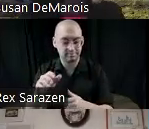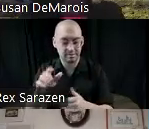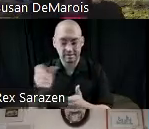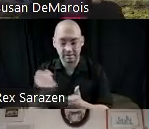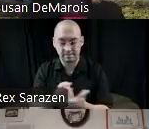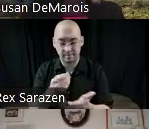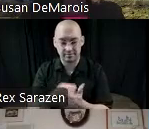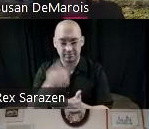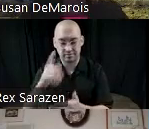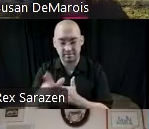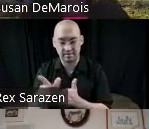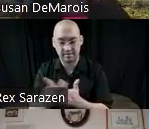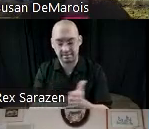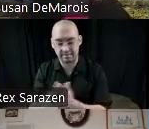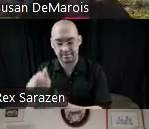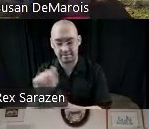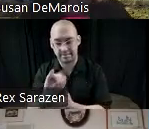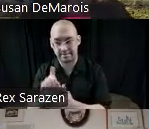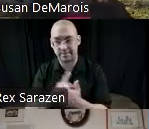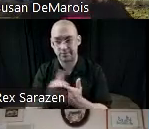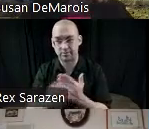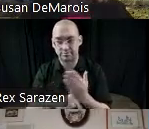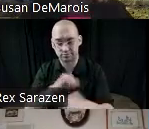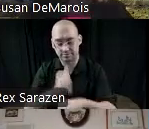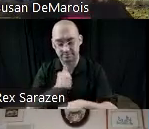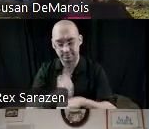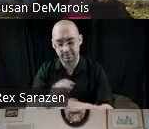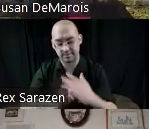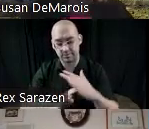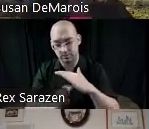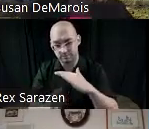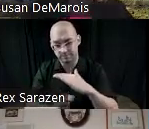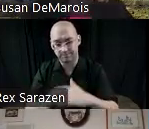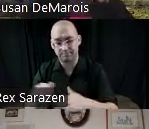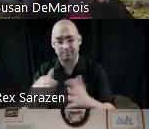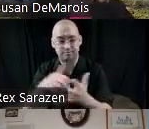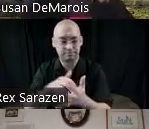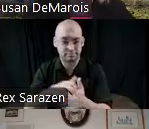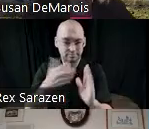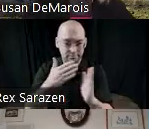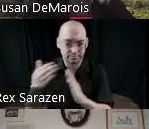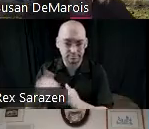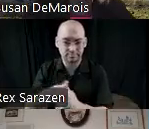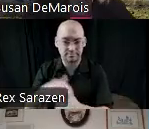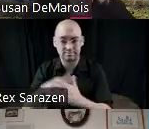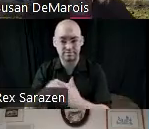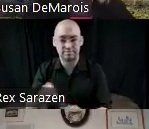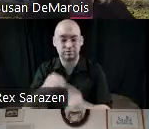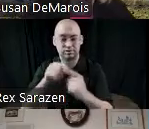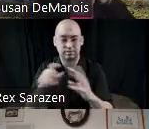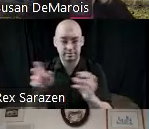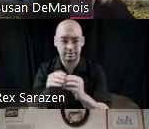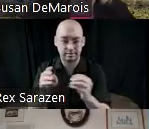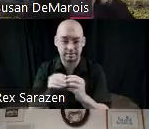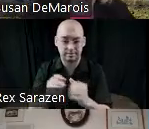to represent immigrants and other vulnerable communities during the special session. And so I need to, in a